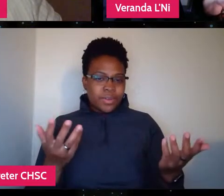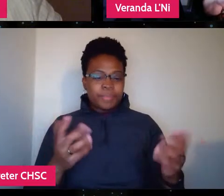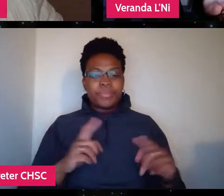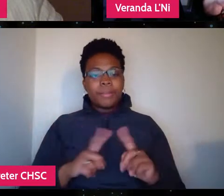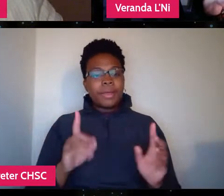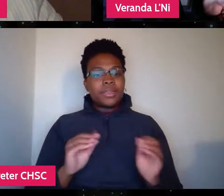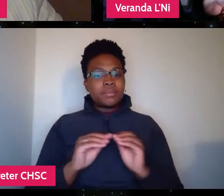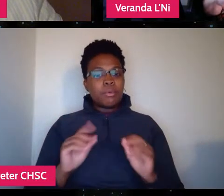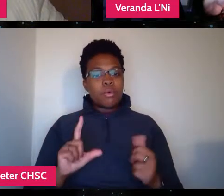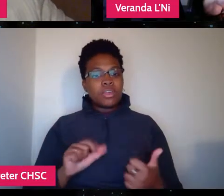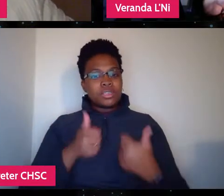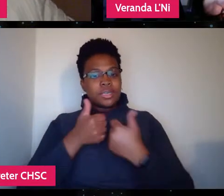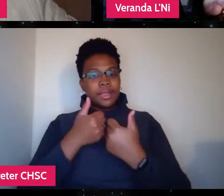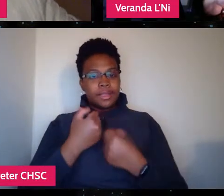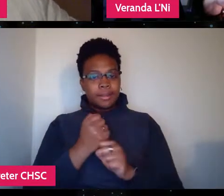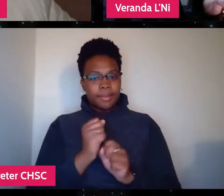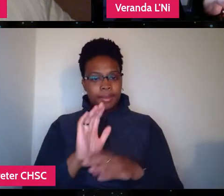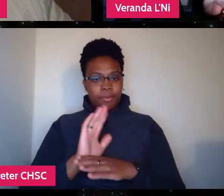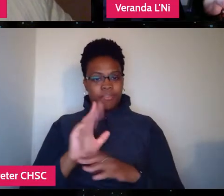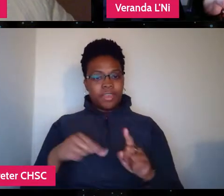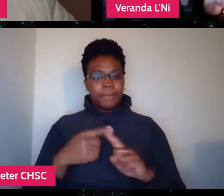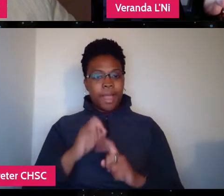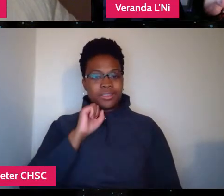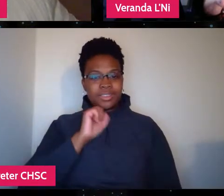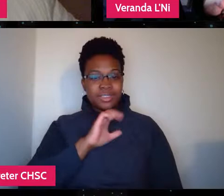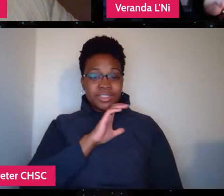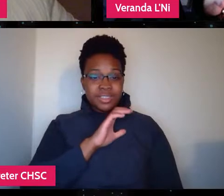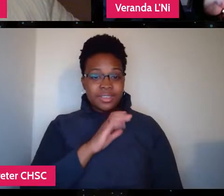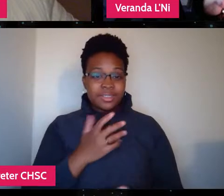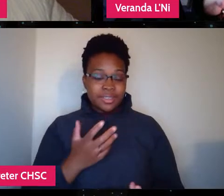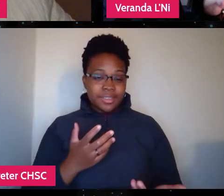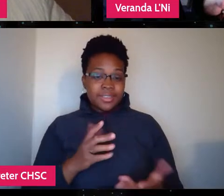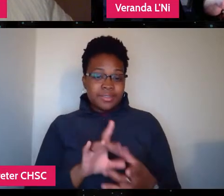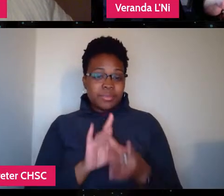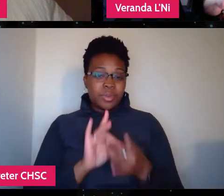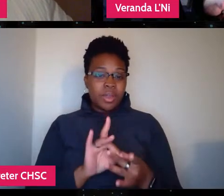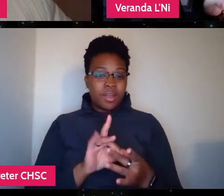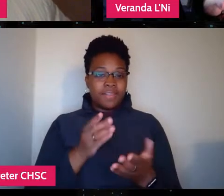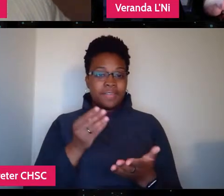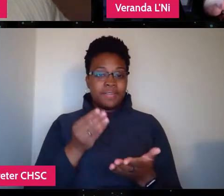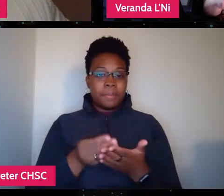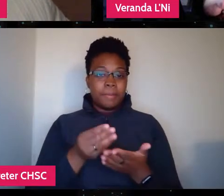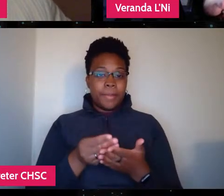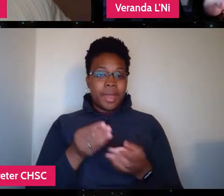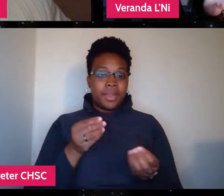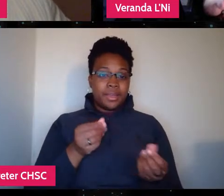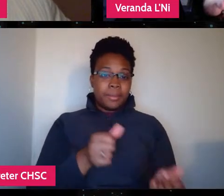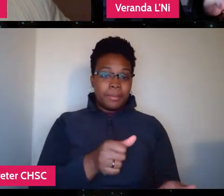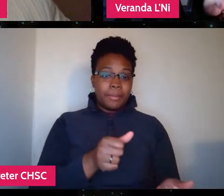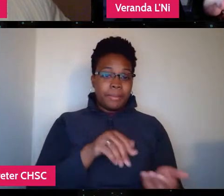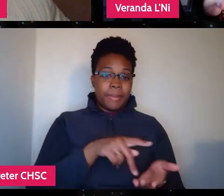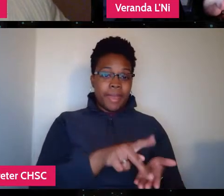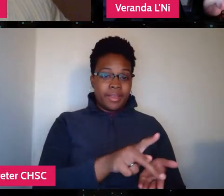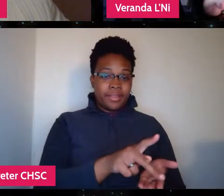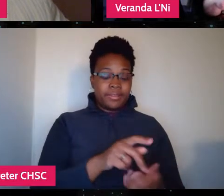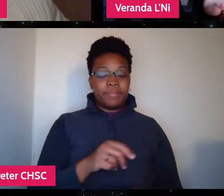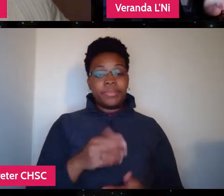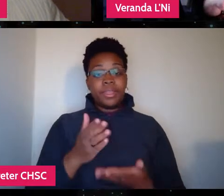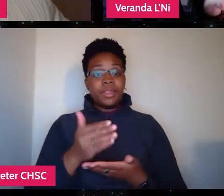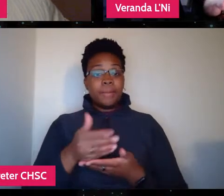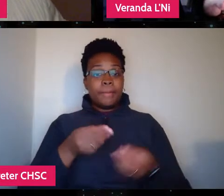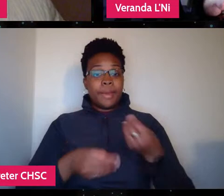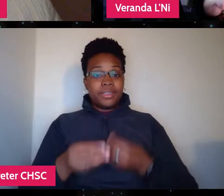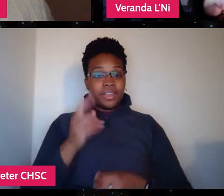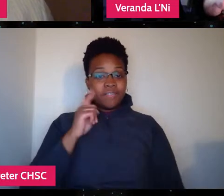more challenging to make movies about senior citizens in terms of financing it. The budget for Swan Song